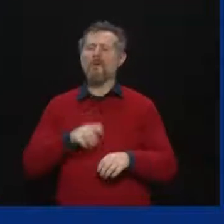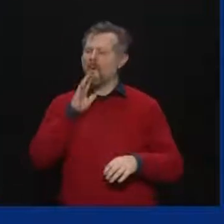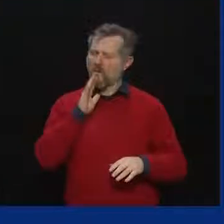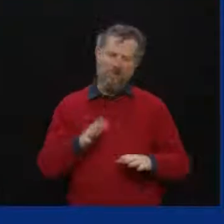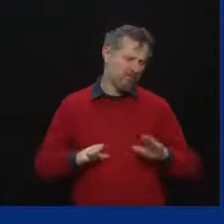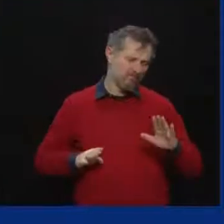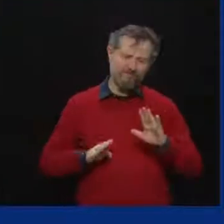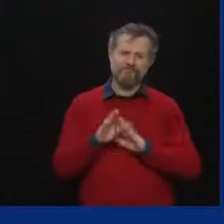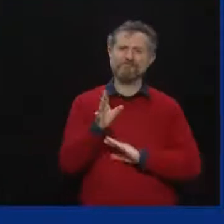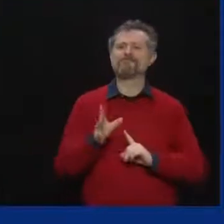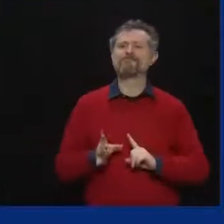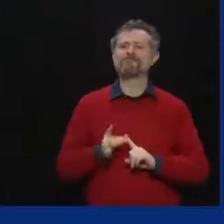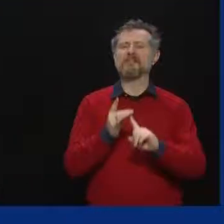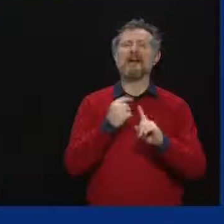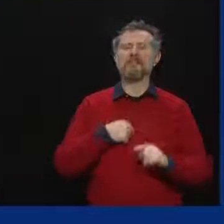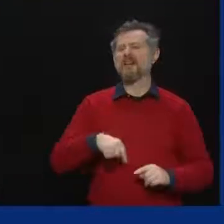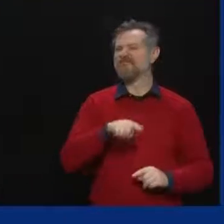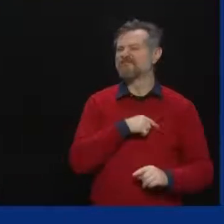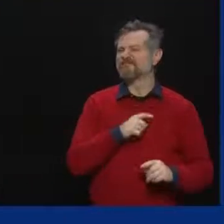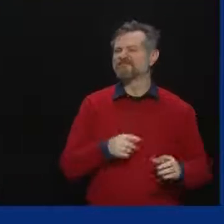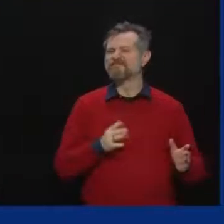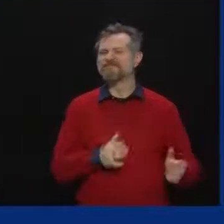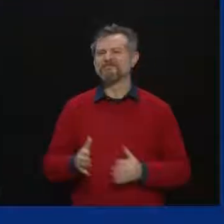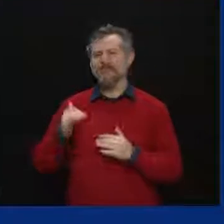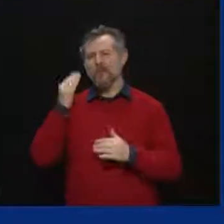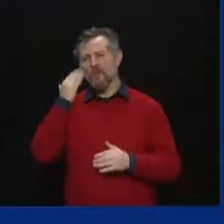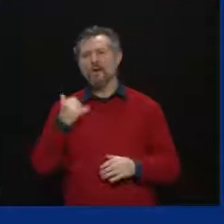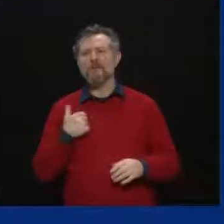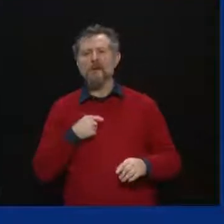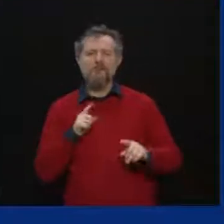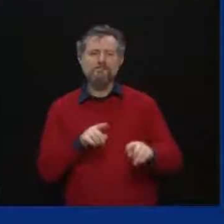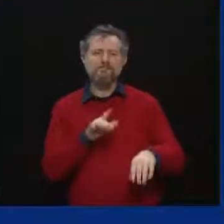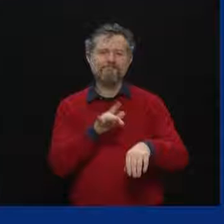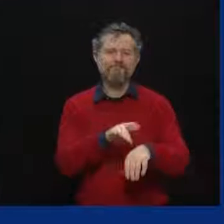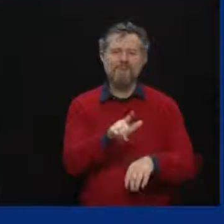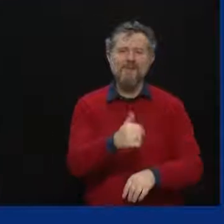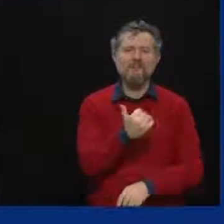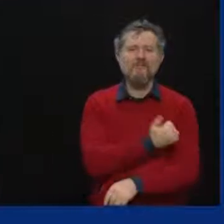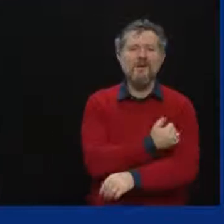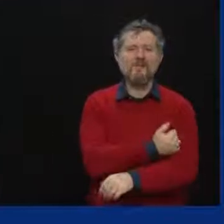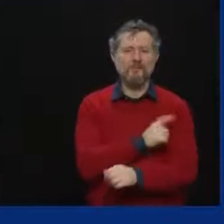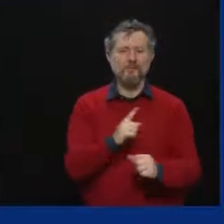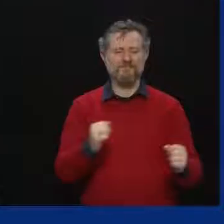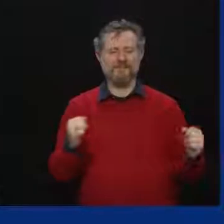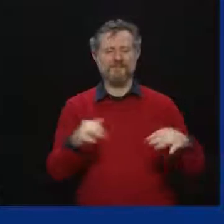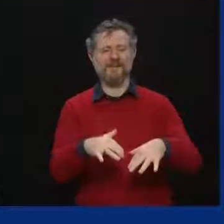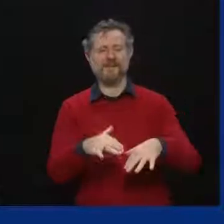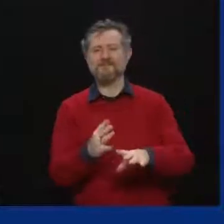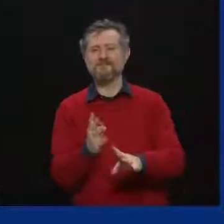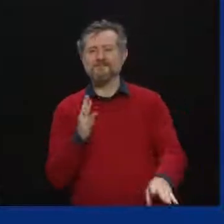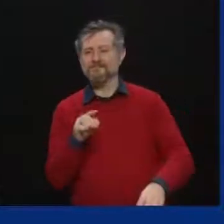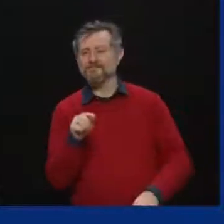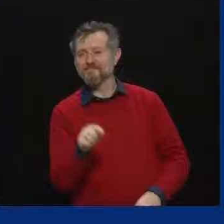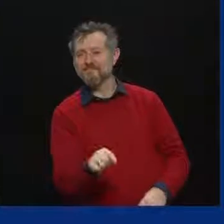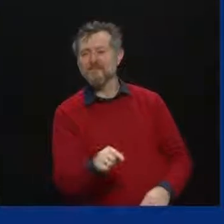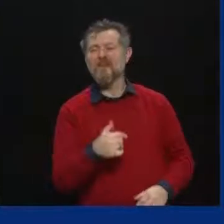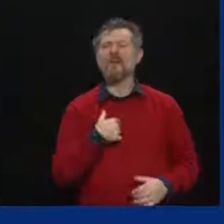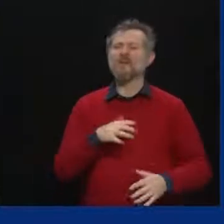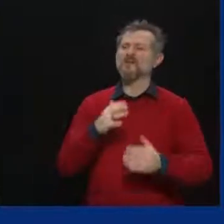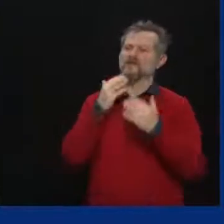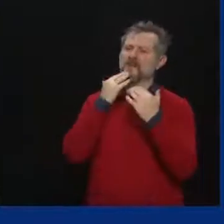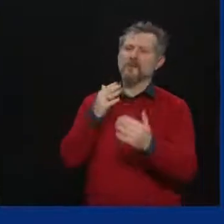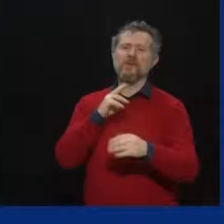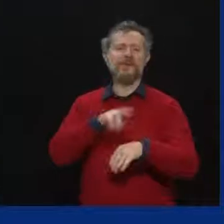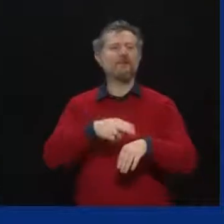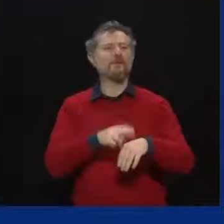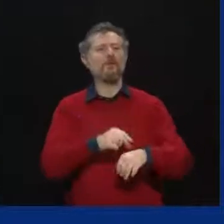I also went to a vaccination site, a test site down in Broome County, and had a real good conversation with there and thanked our National Guard. But as